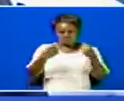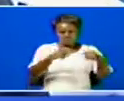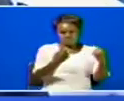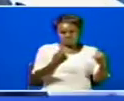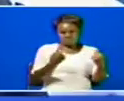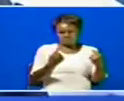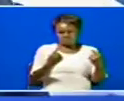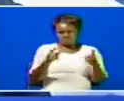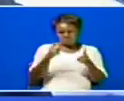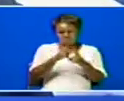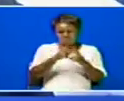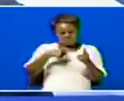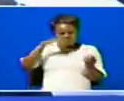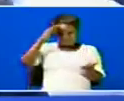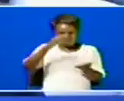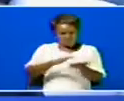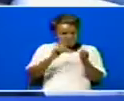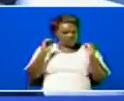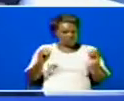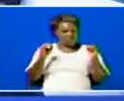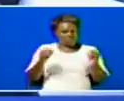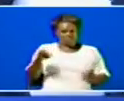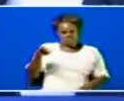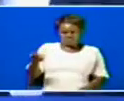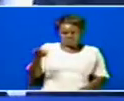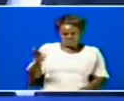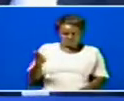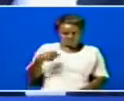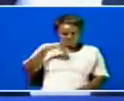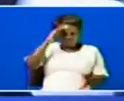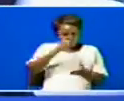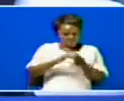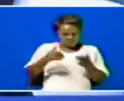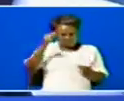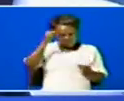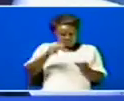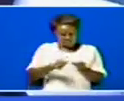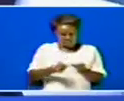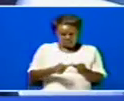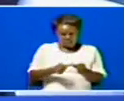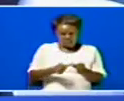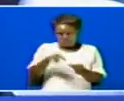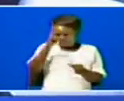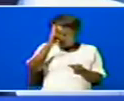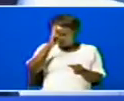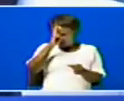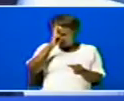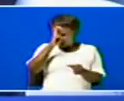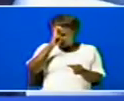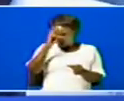That stray bullet, I don't believe that officers were shooting to do anything. I believe, you remember when one enforcement officer was